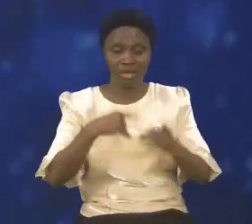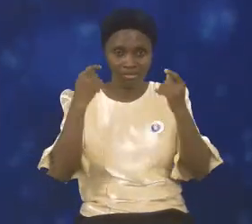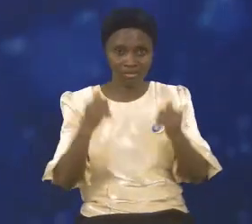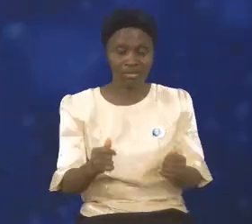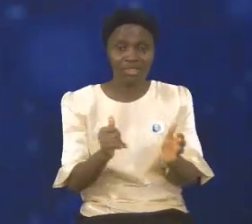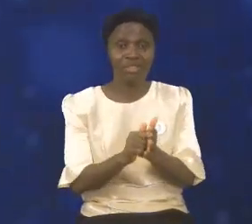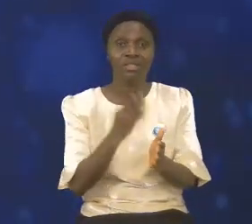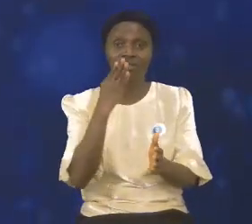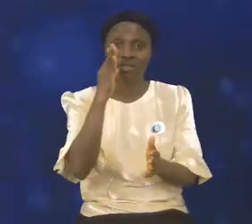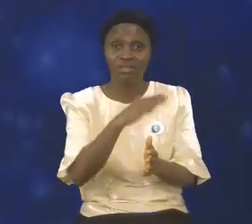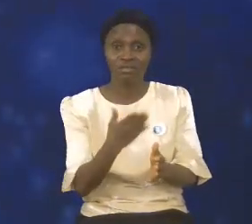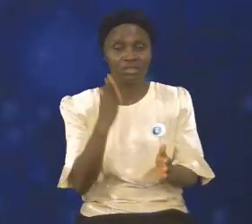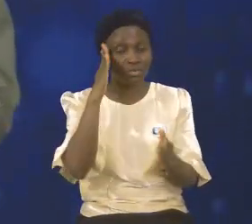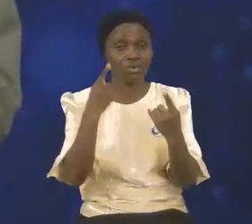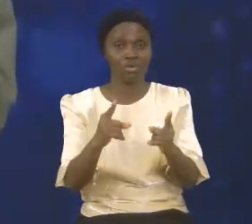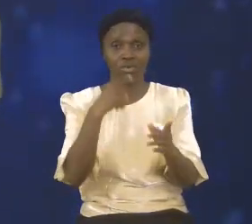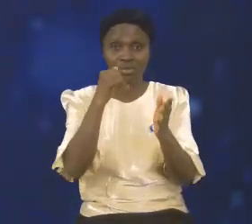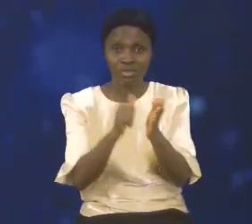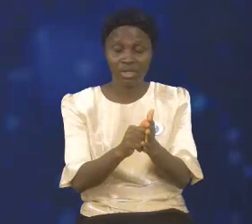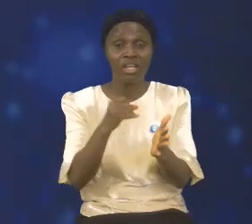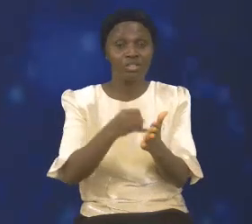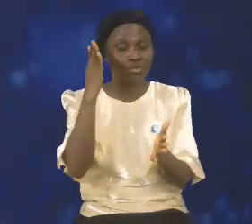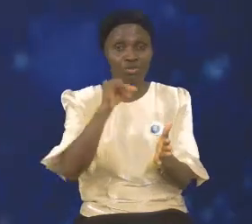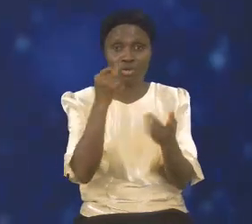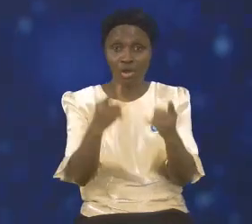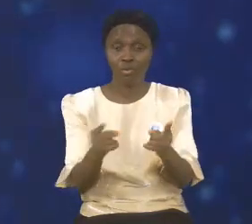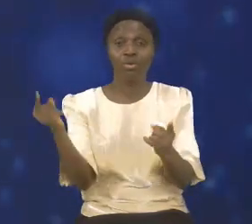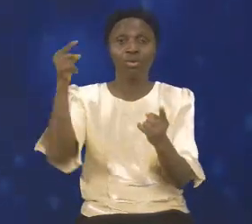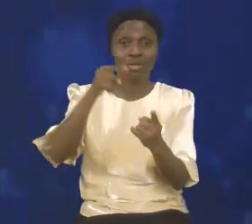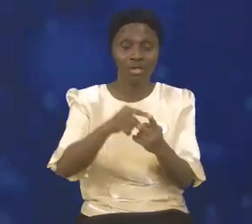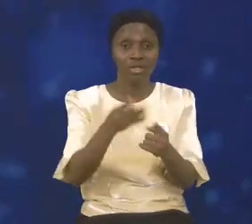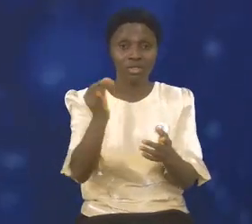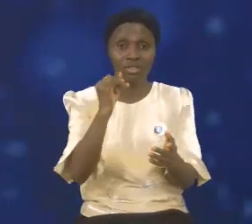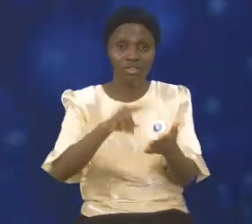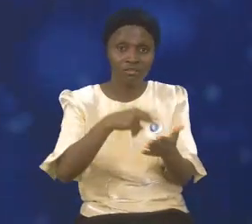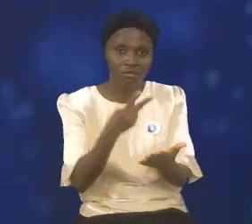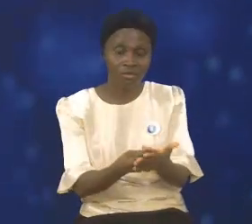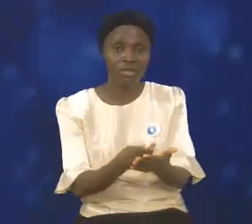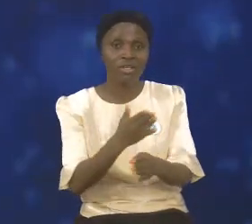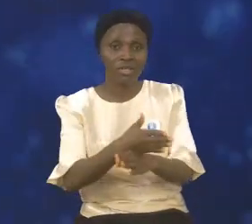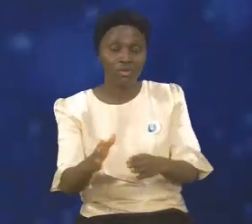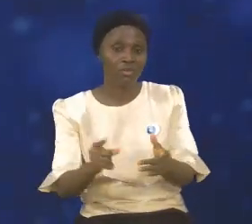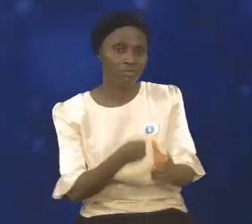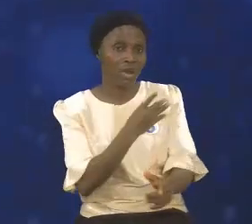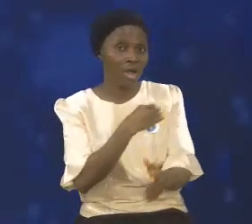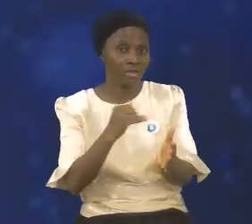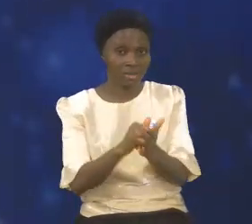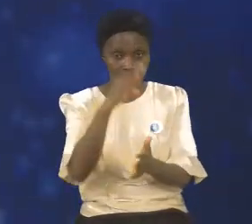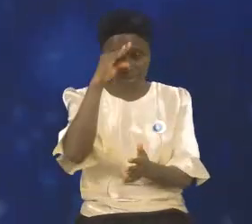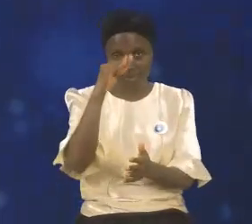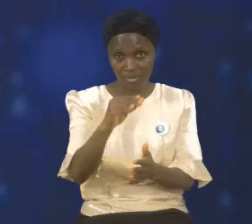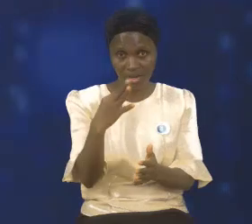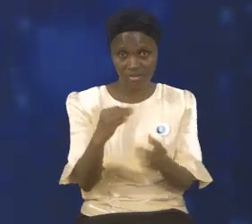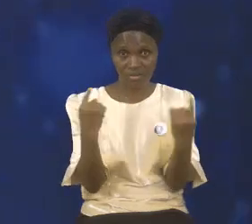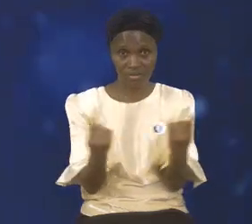it will not come until there's a falling away first, and that man of sin be